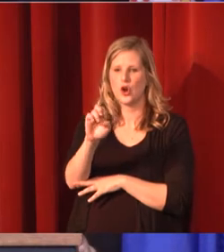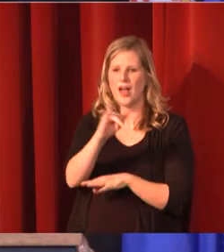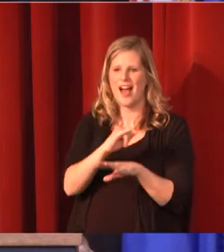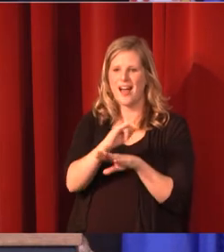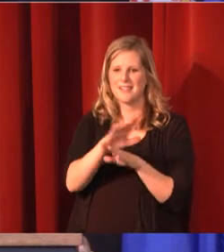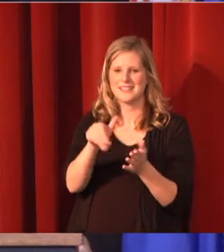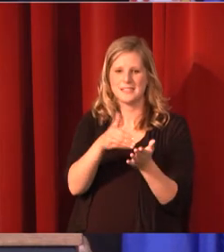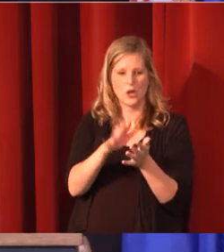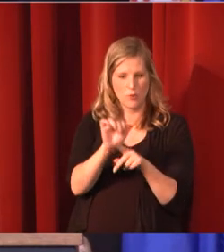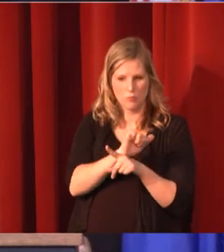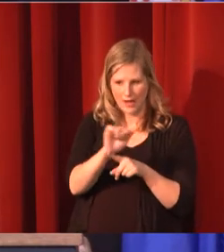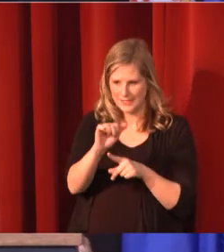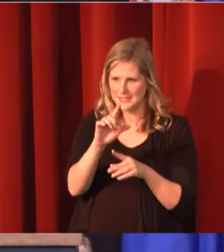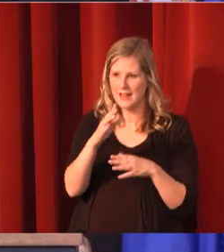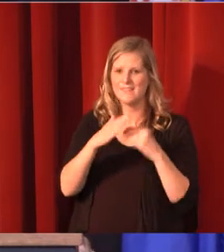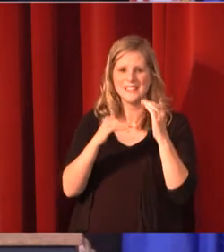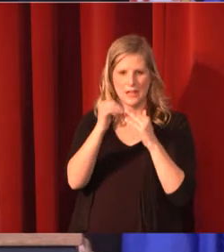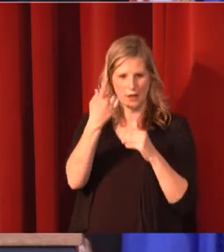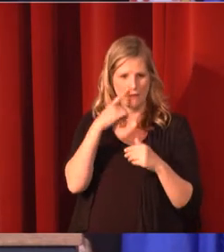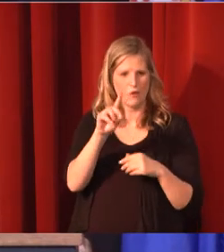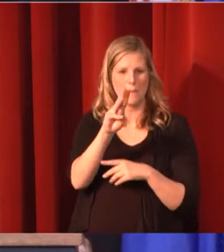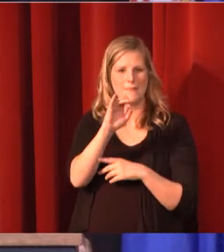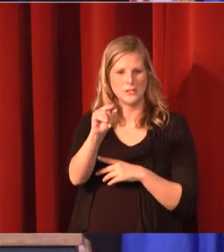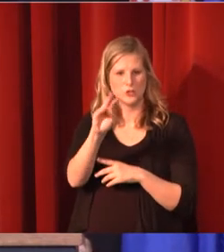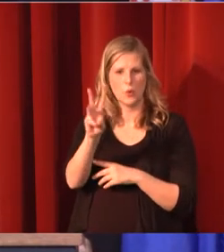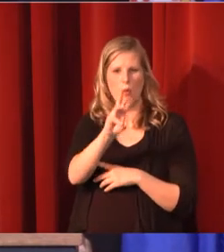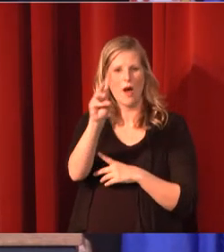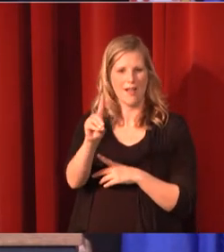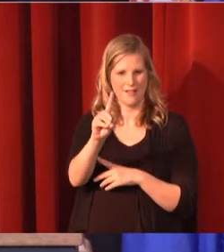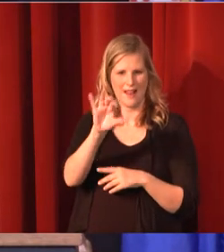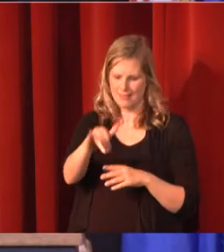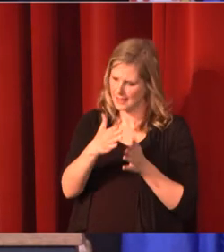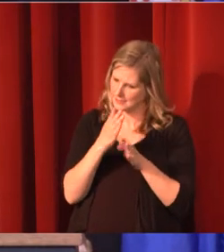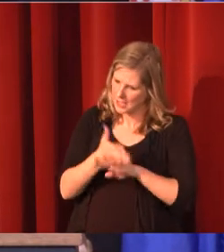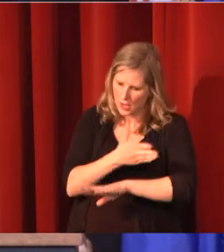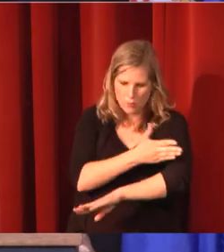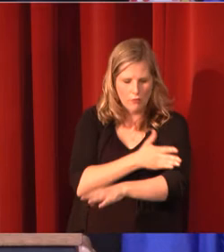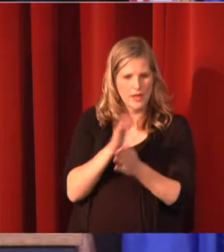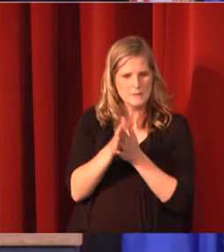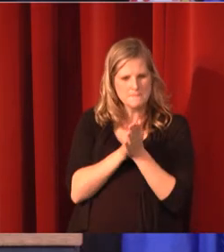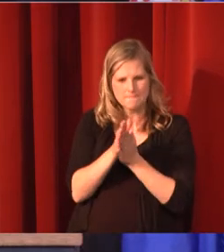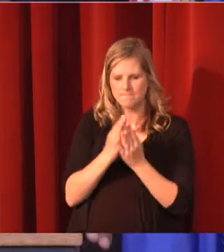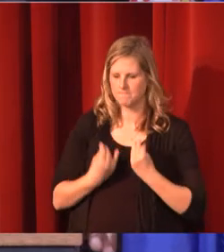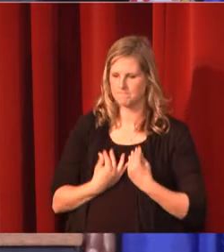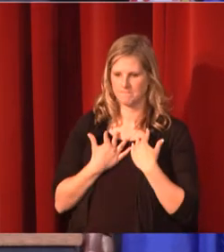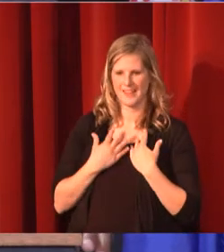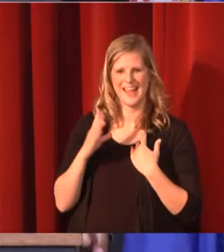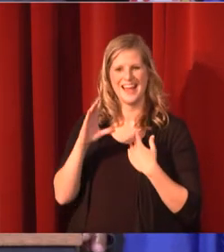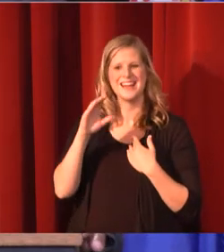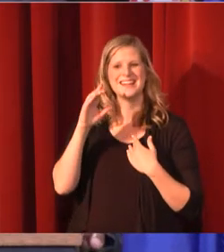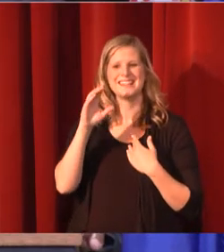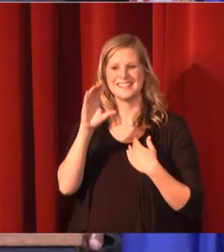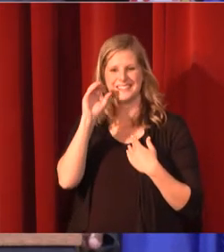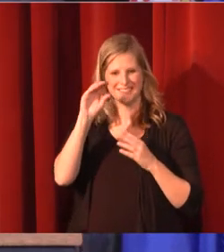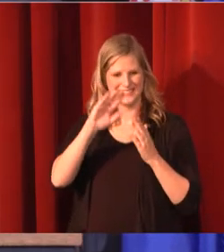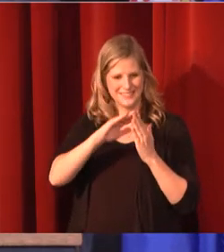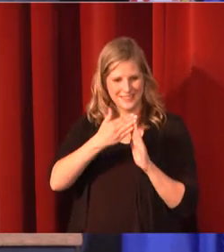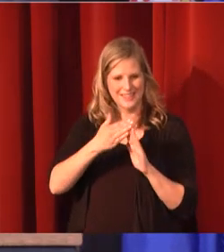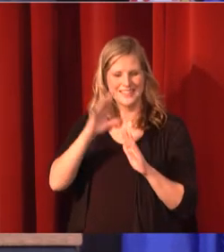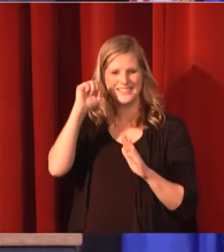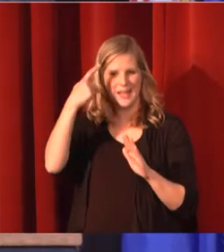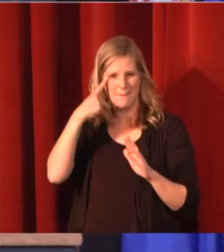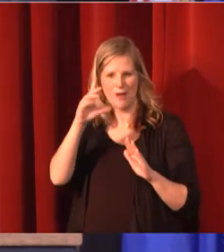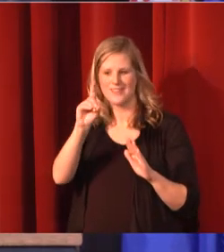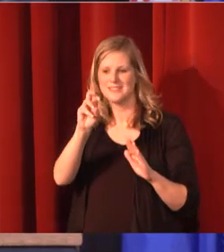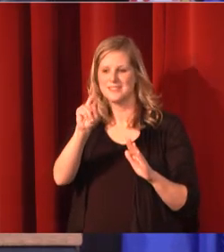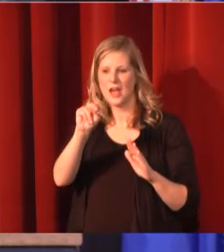facility for the Minnesota Wild are continuing to approve our momentum downtown and our new downtown alliance which I